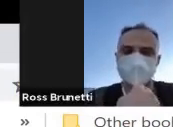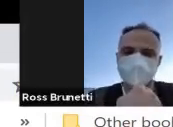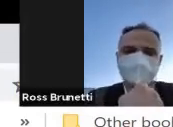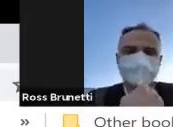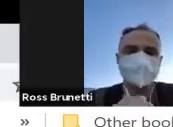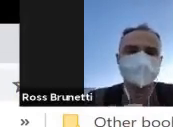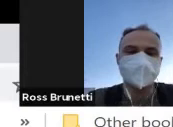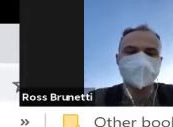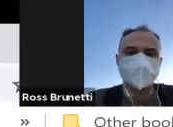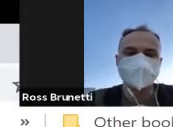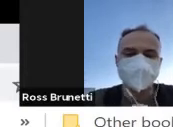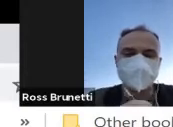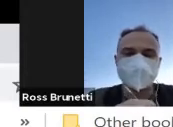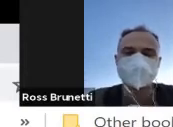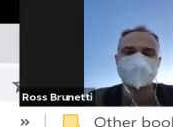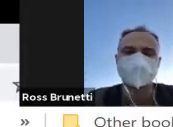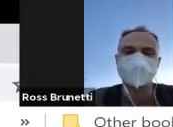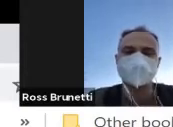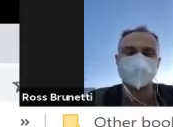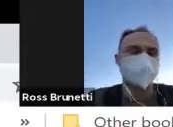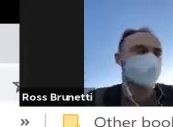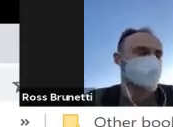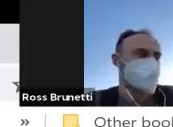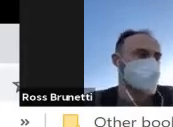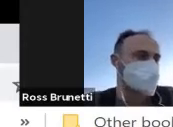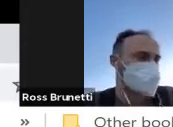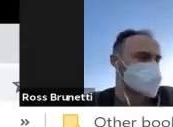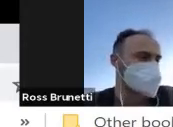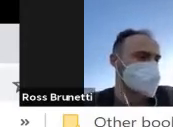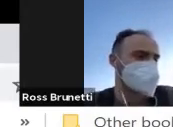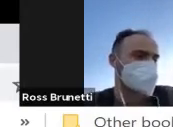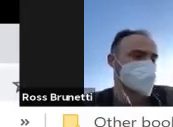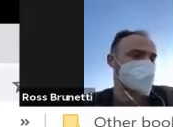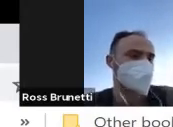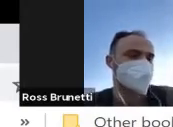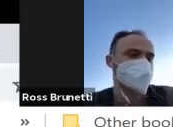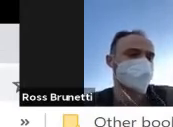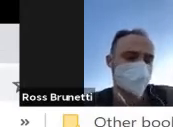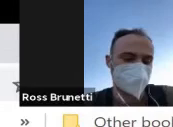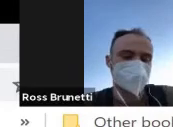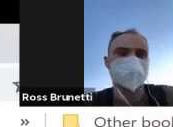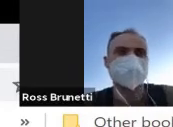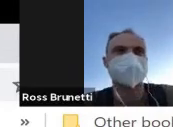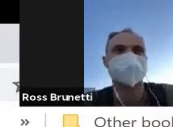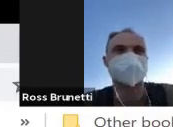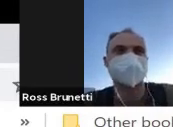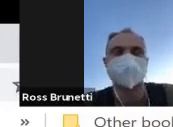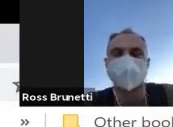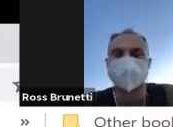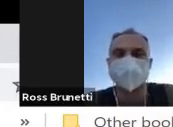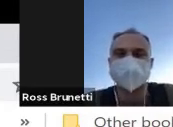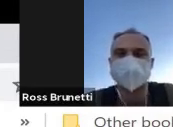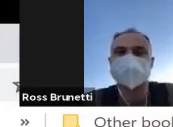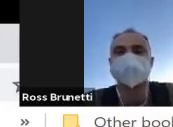I can share. Yeah. Yeah, I think I put it in the chat, but I think that with personas, there's